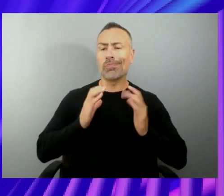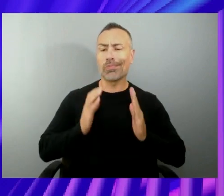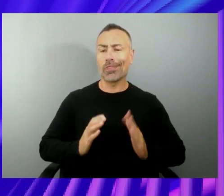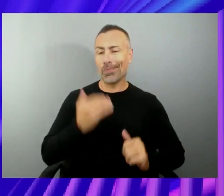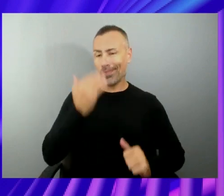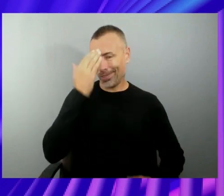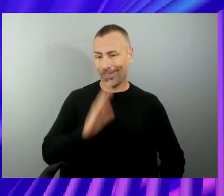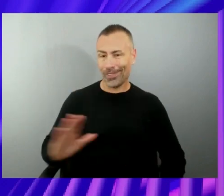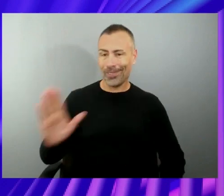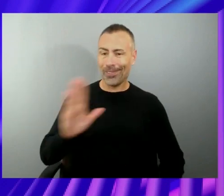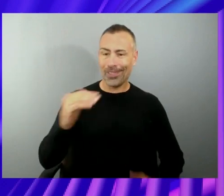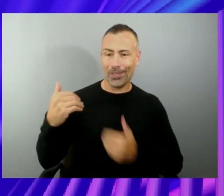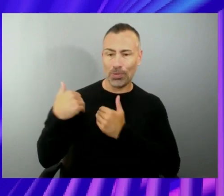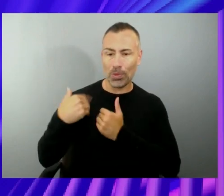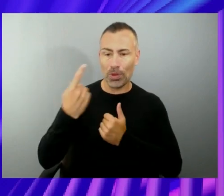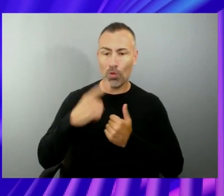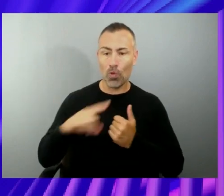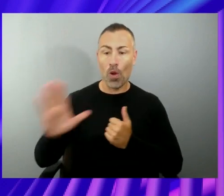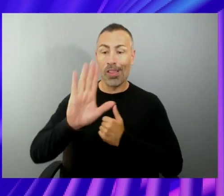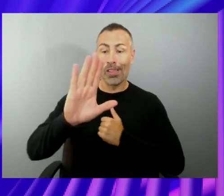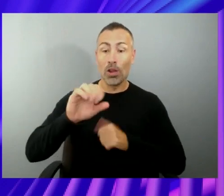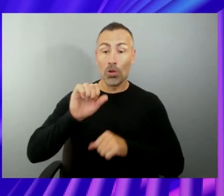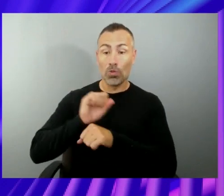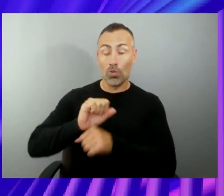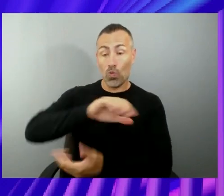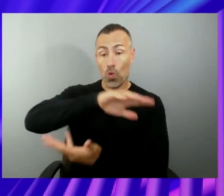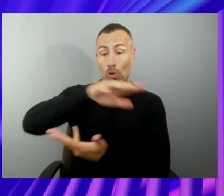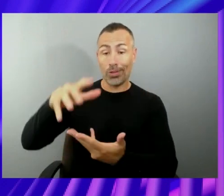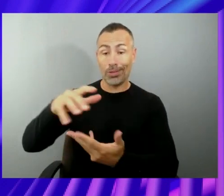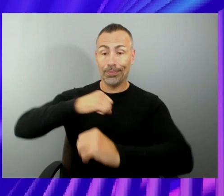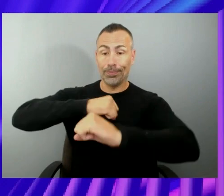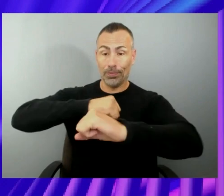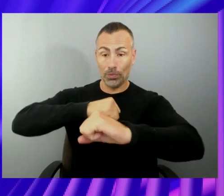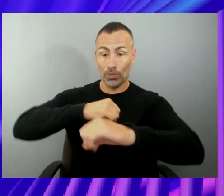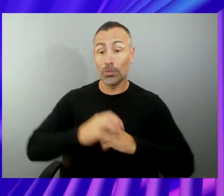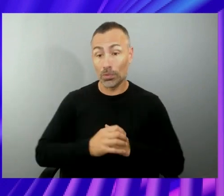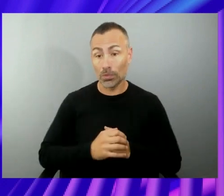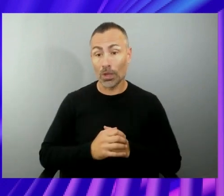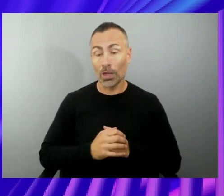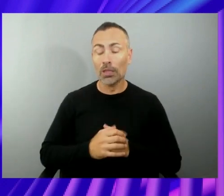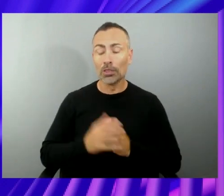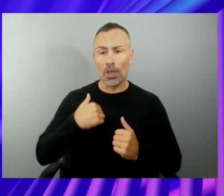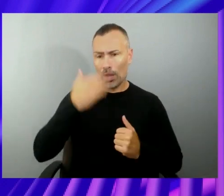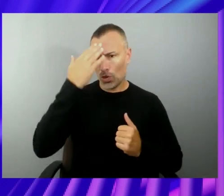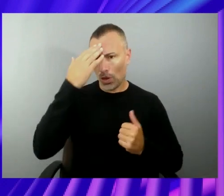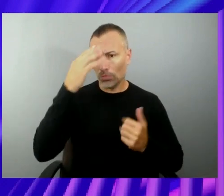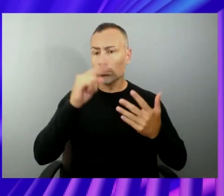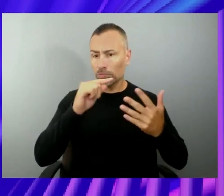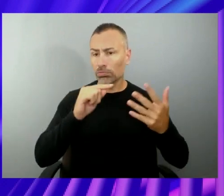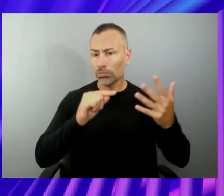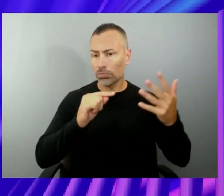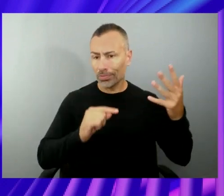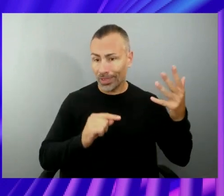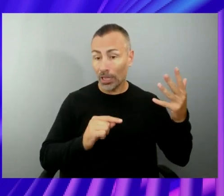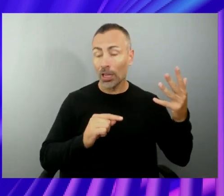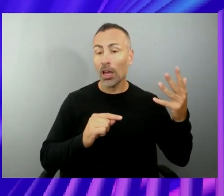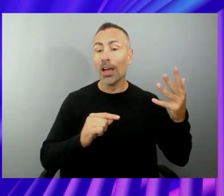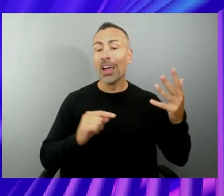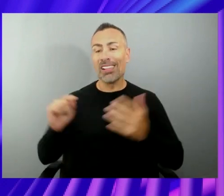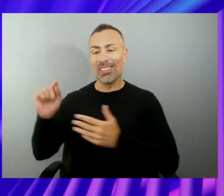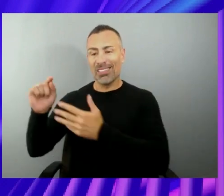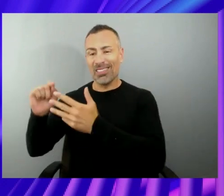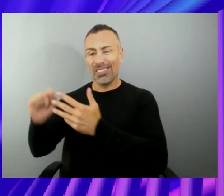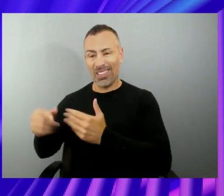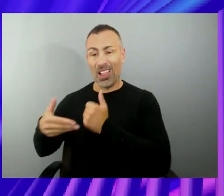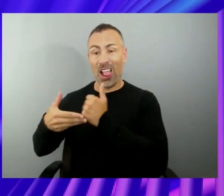securing their workloads and when to ask for help. When we start talking about the shared